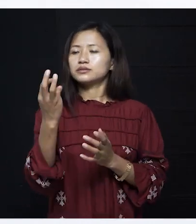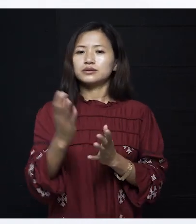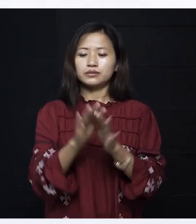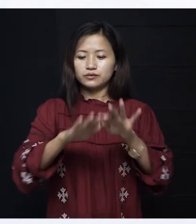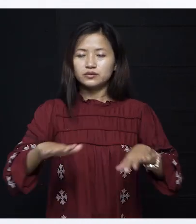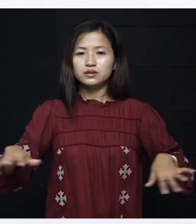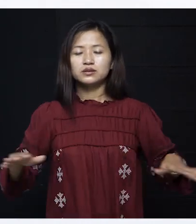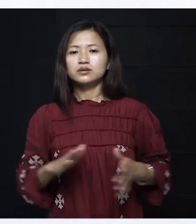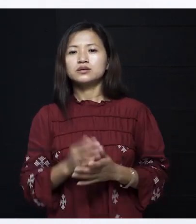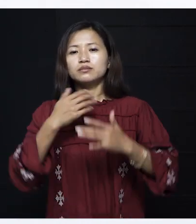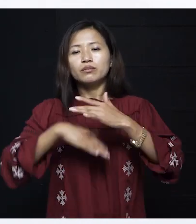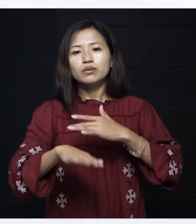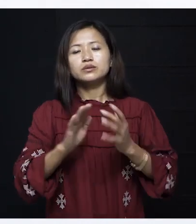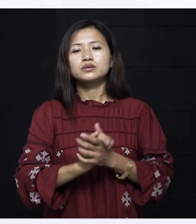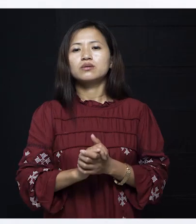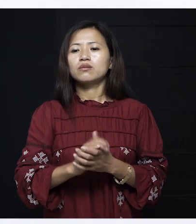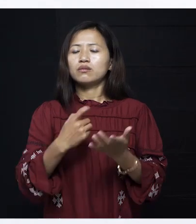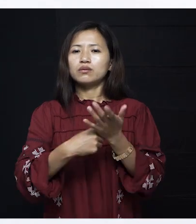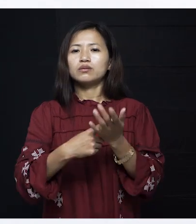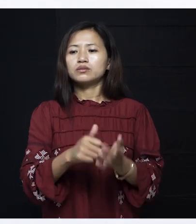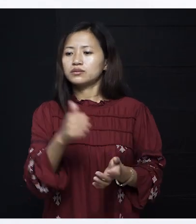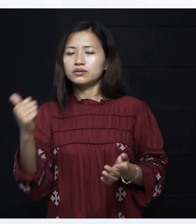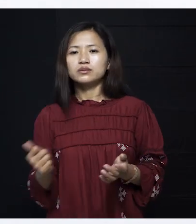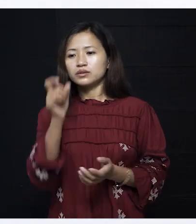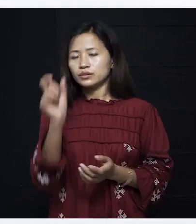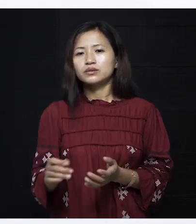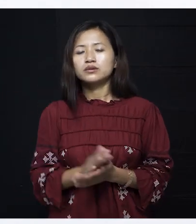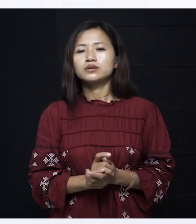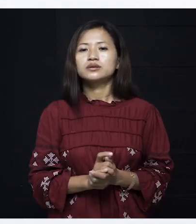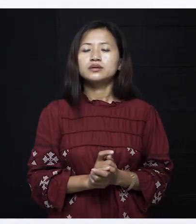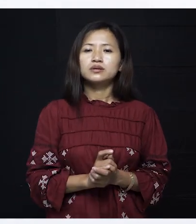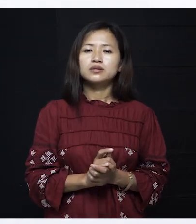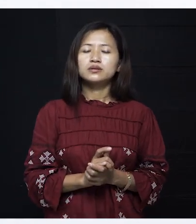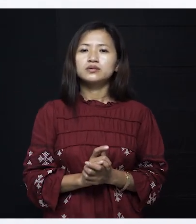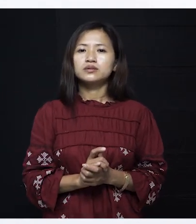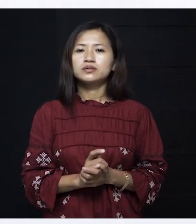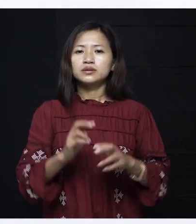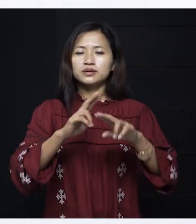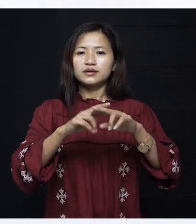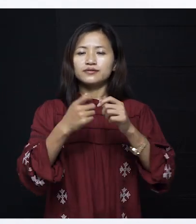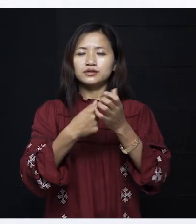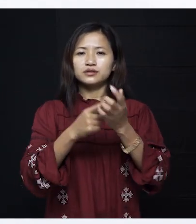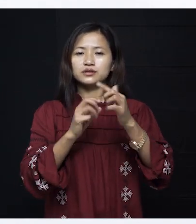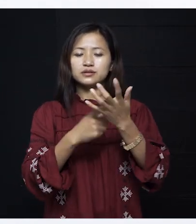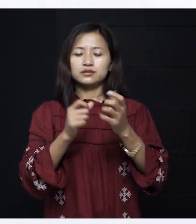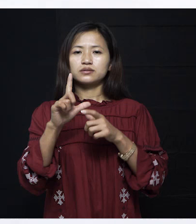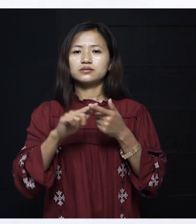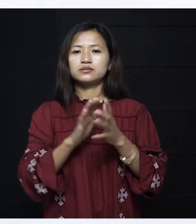of children that are being born, or in other words, it is also called as the fertility of